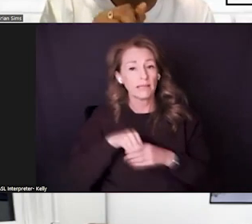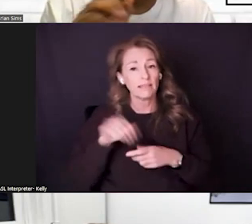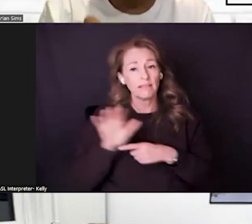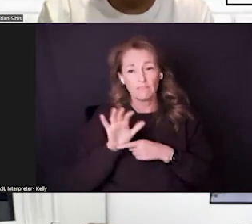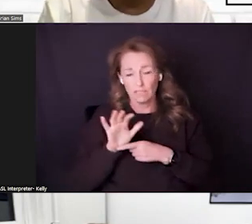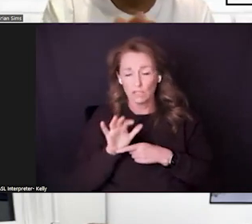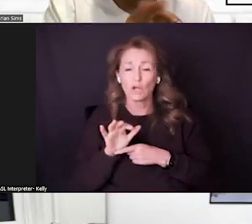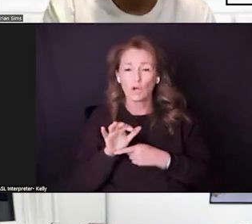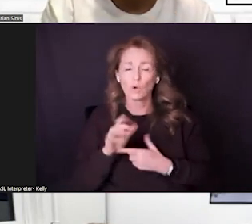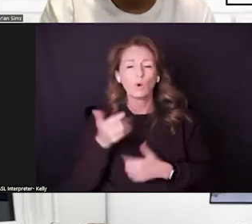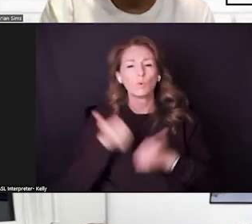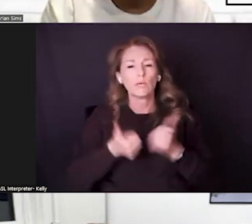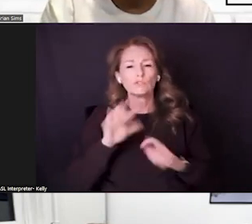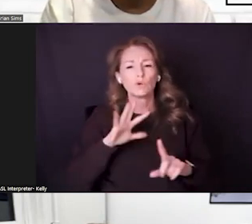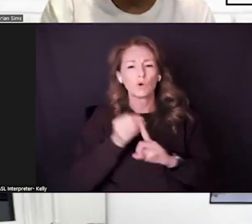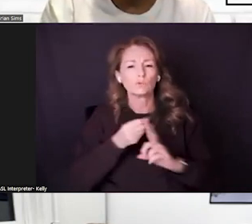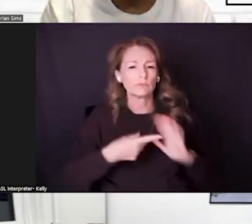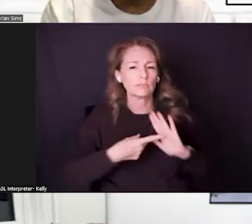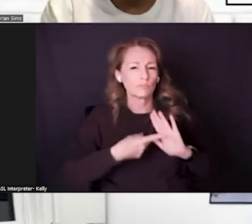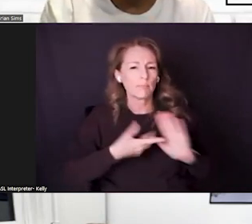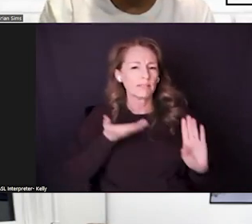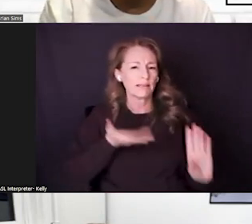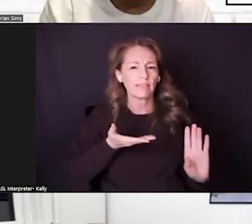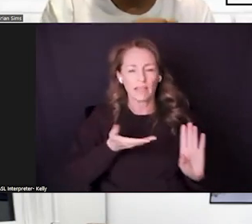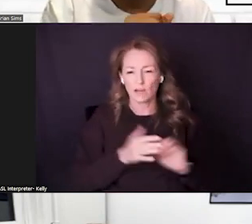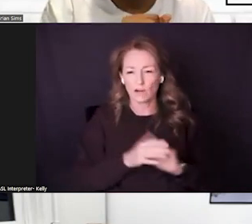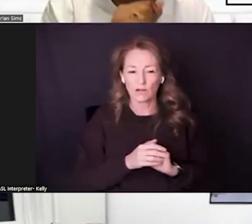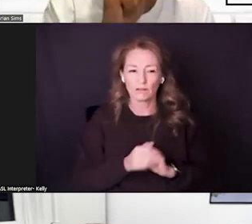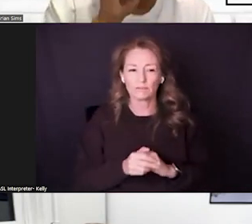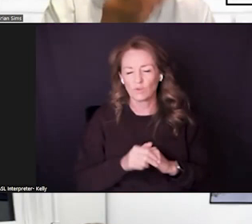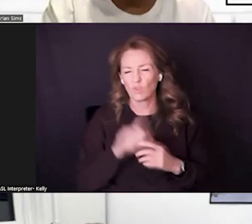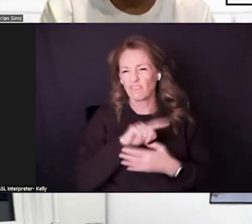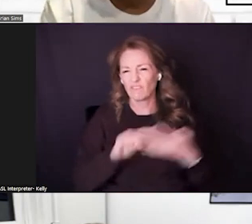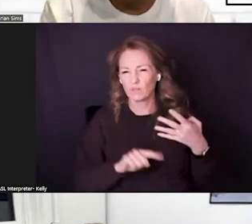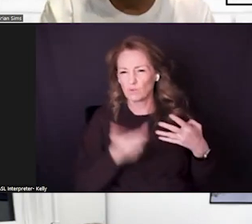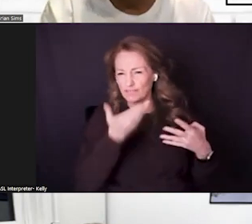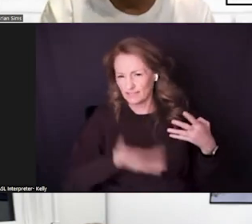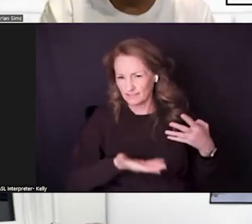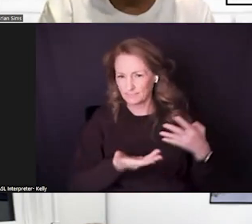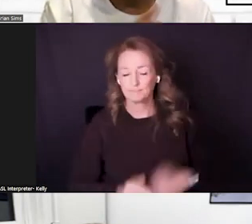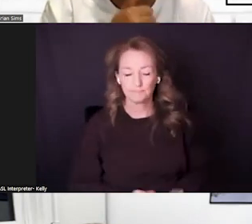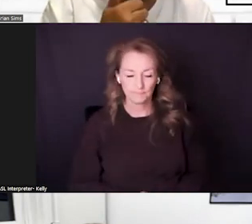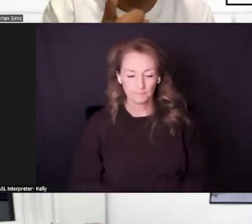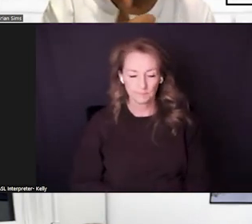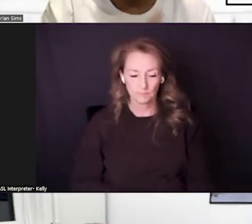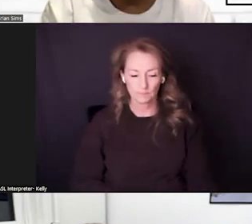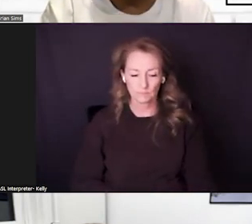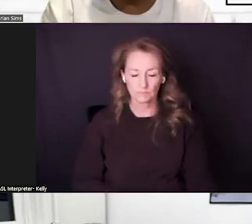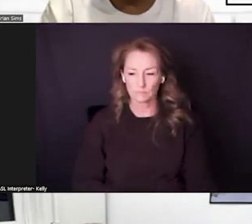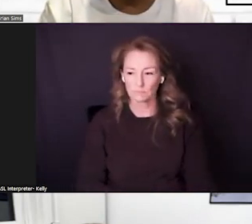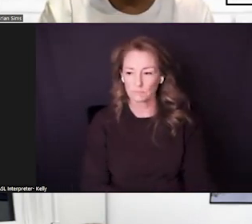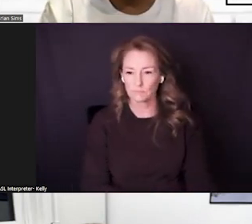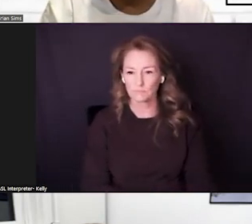see it, I apologize, but your four choices are Native Hawaiians, the Maori of New Zealand, Indigenous people